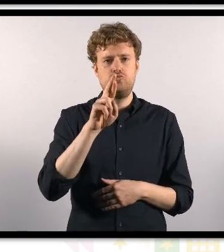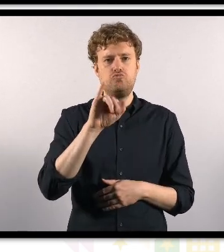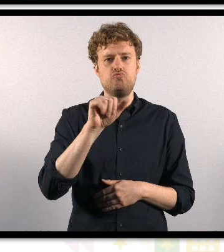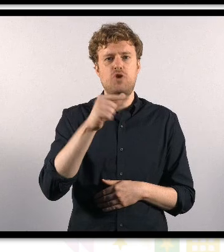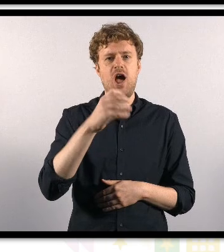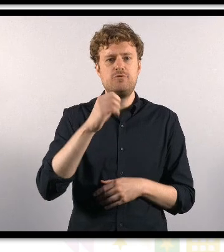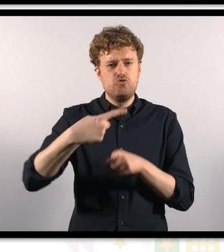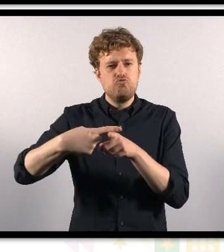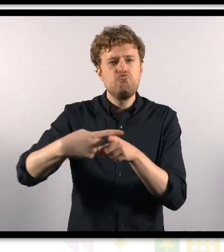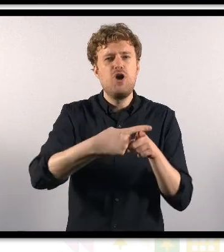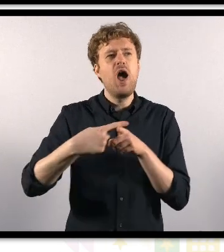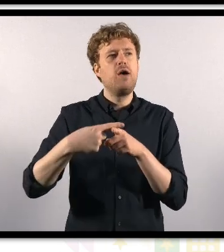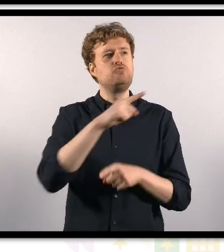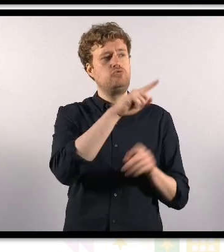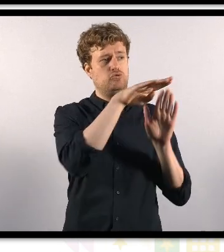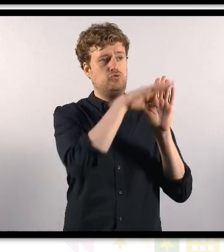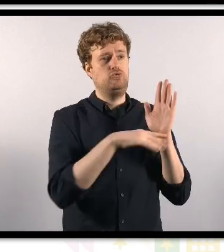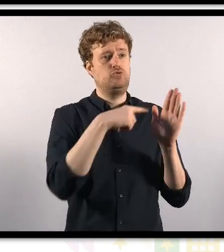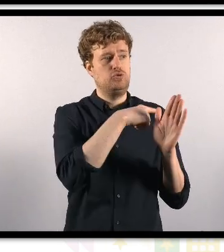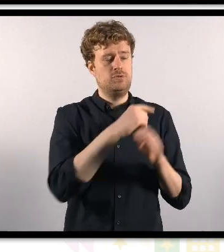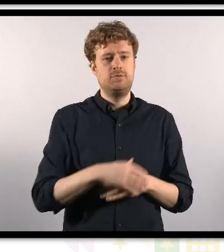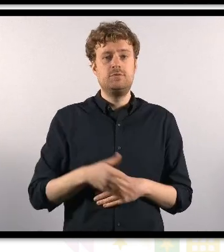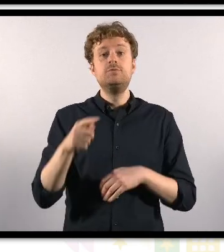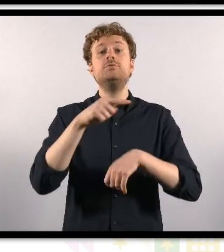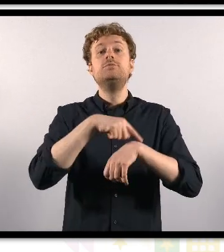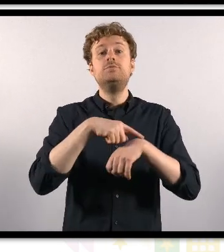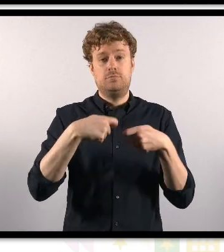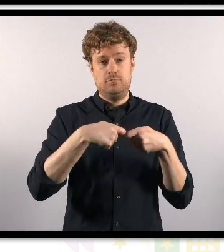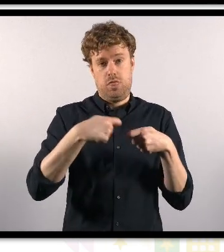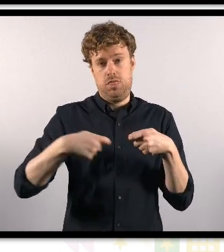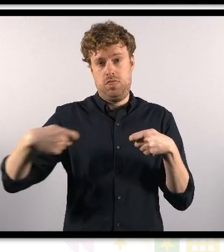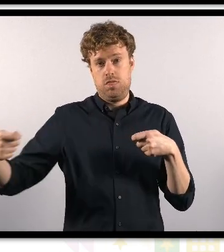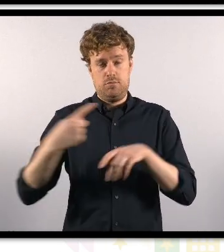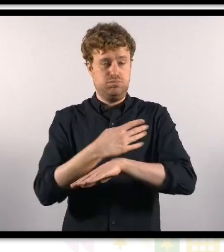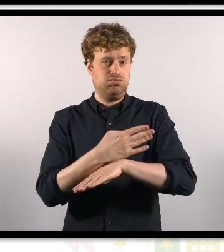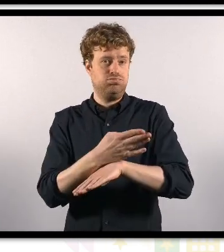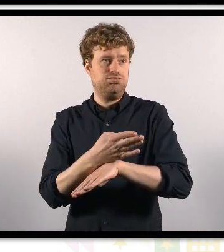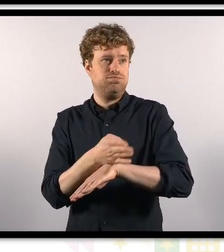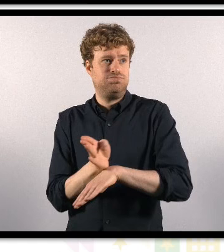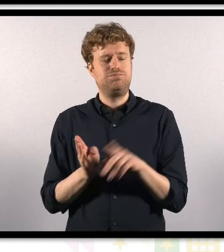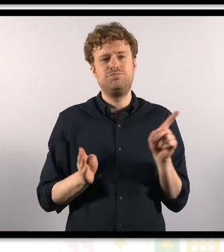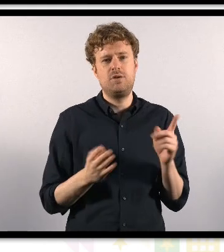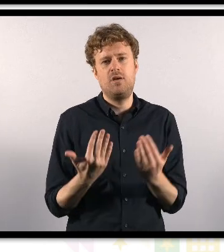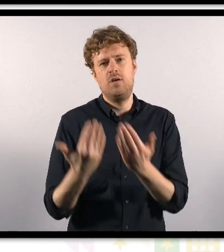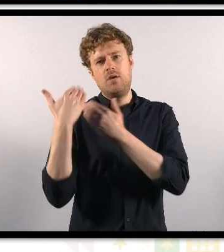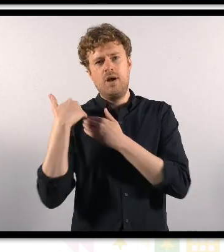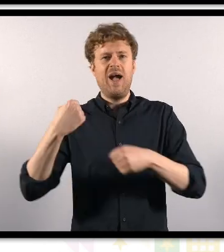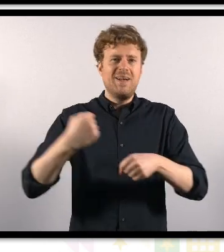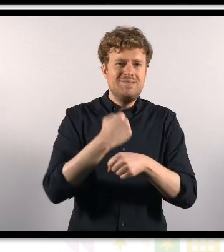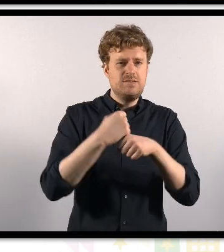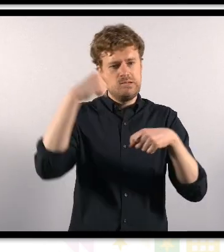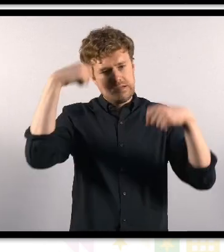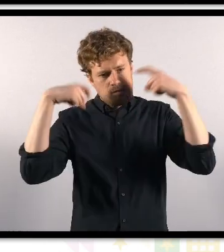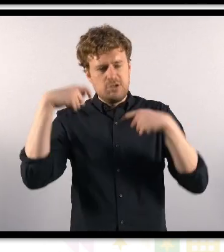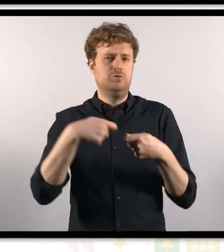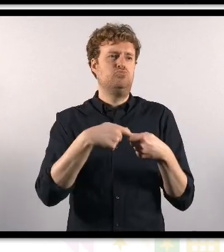dashboards do I have to look at before I can arrive at a hypothesis? And all of these are trial and error based, and usually there are a lot of errors before